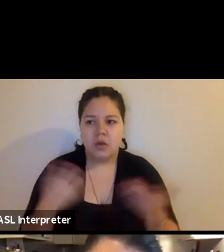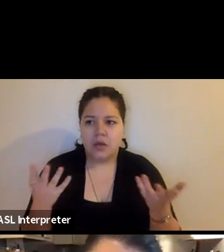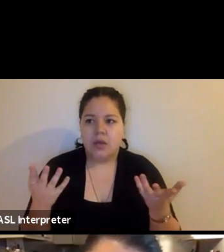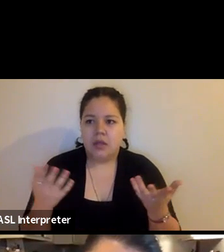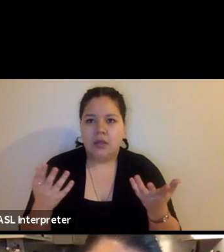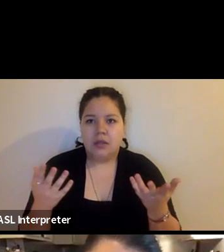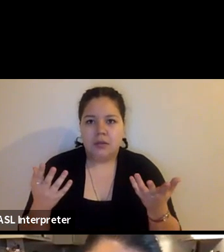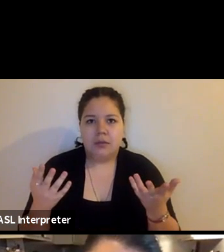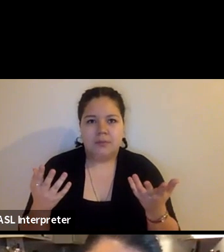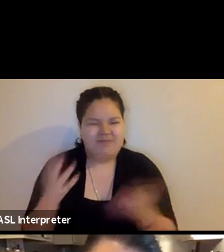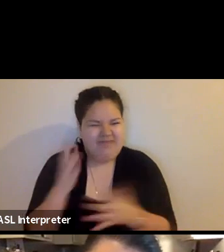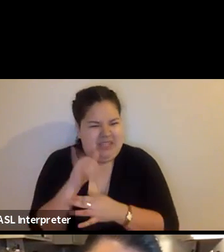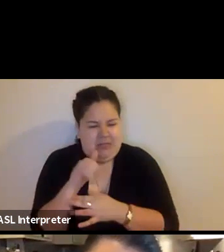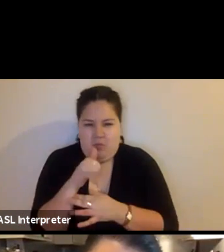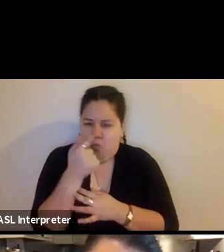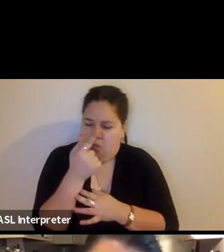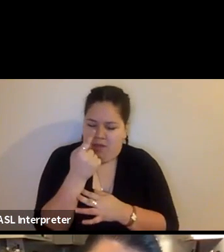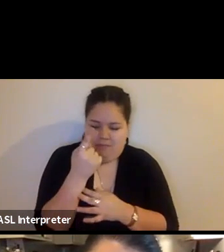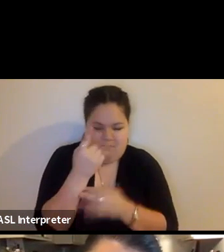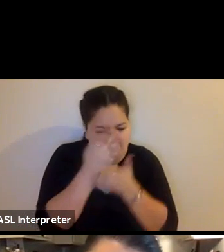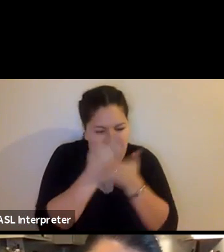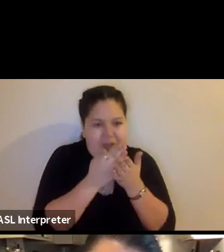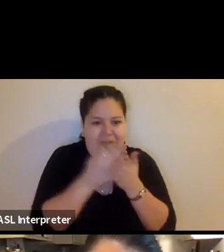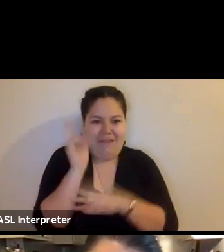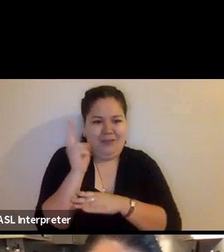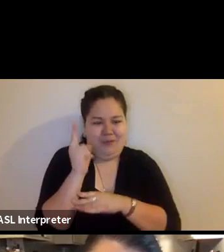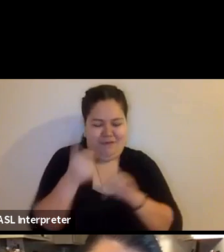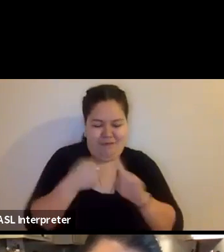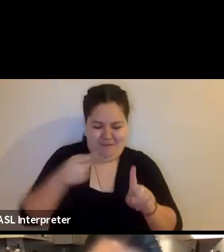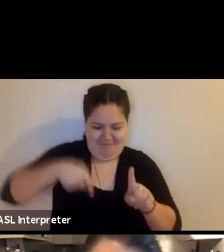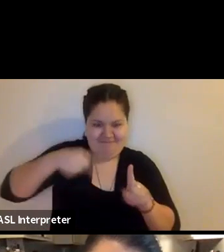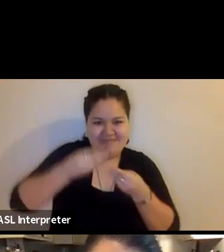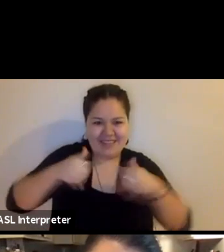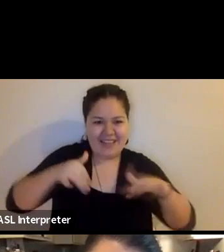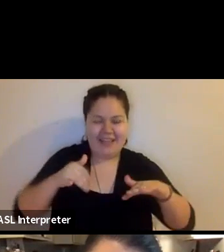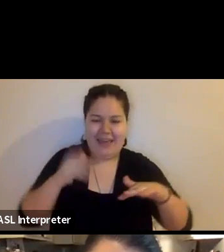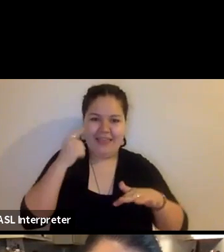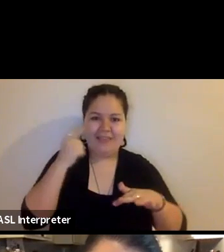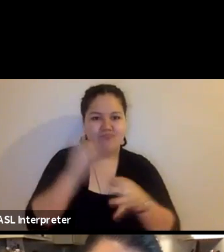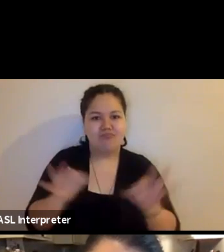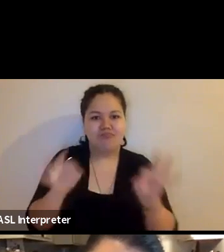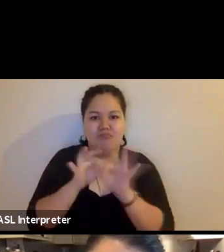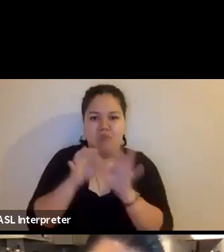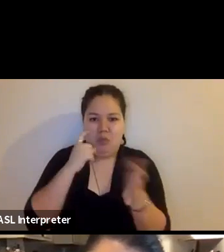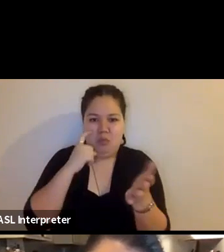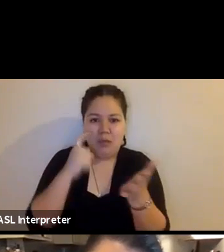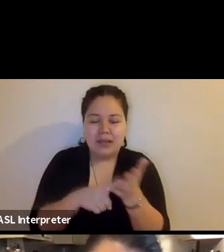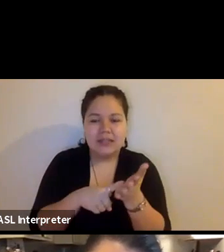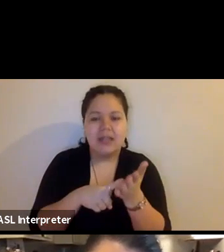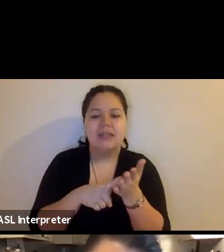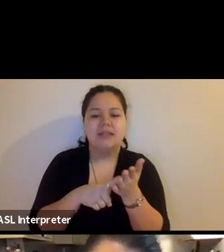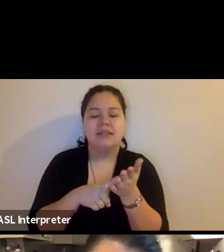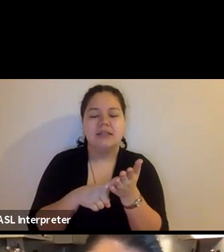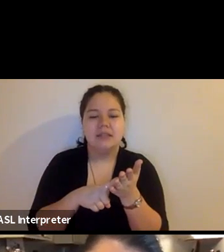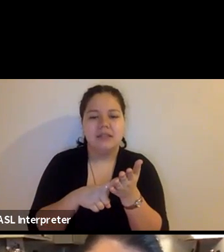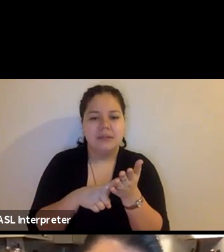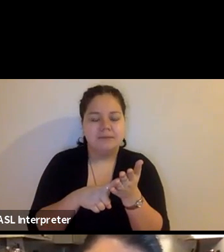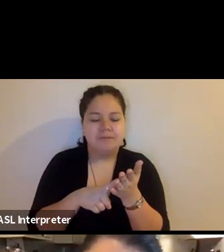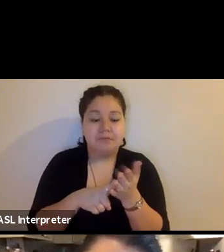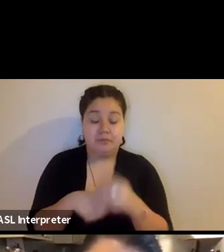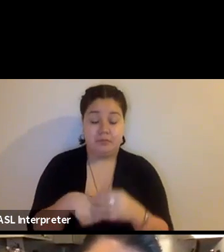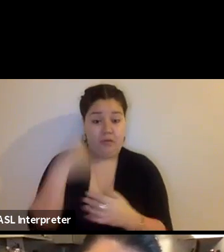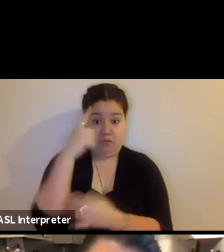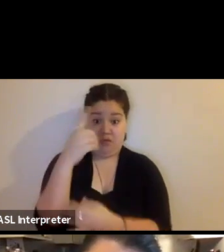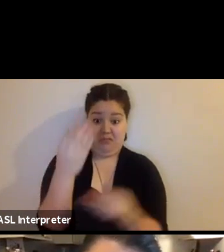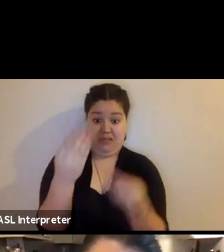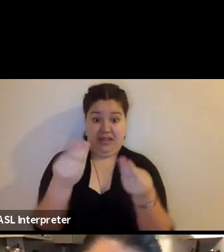This is just part of the history where I am. And I think it's important to acknowledge that. And I think because I think in land